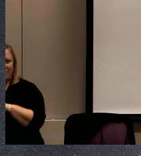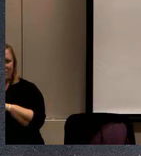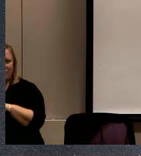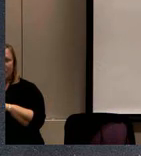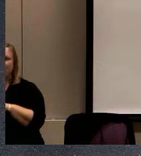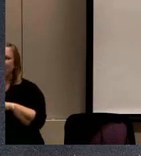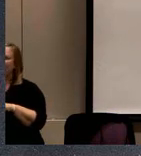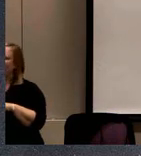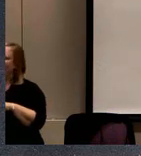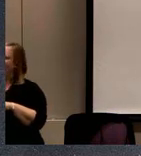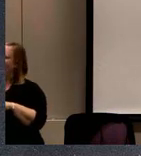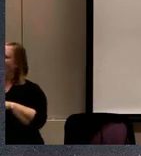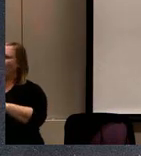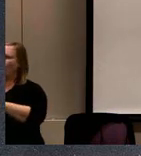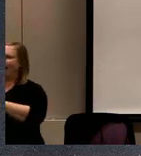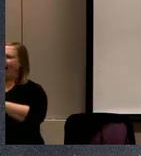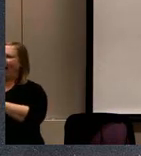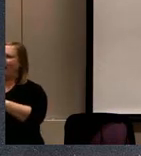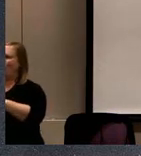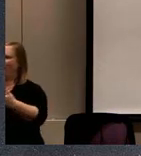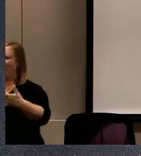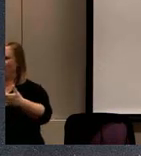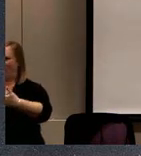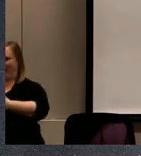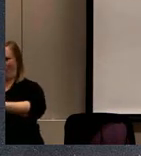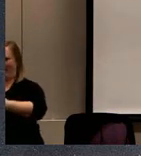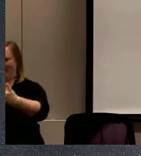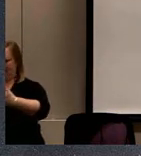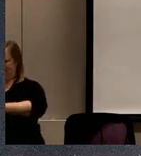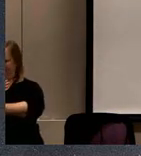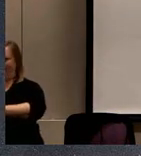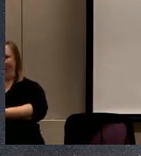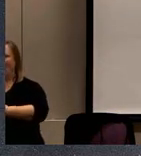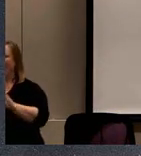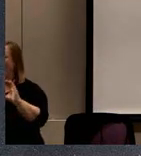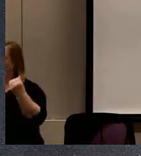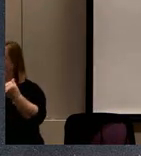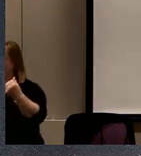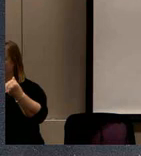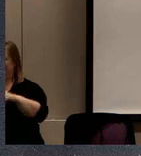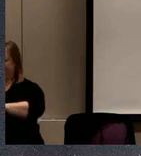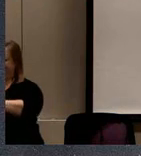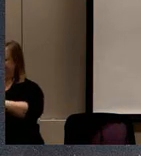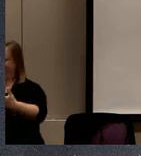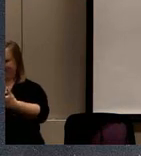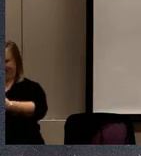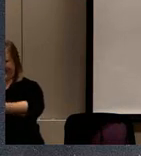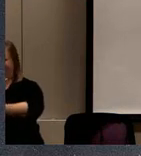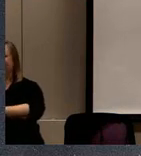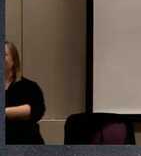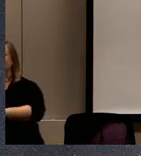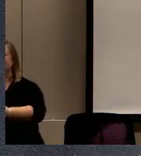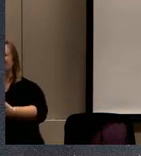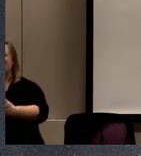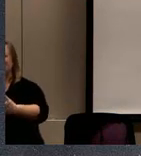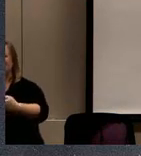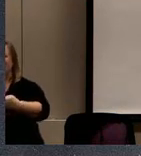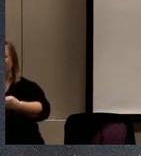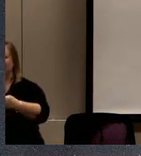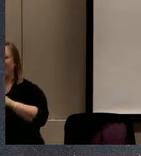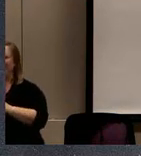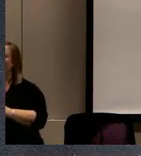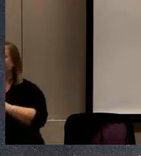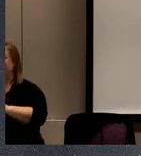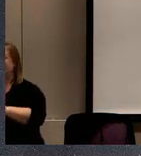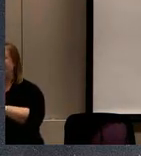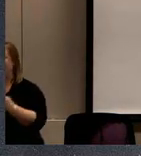within our kind of annual priorities that we as a as an organization set, senior driving is one of the top four priorities that